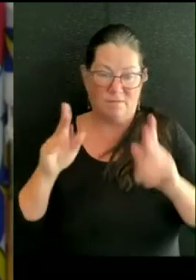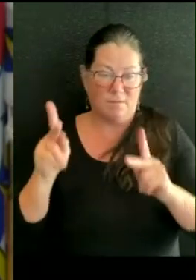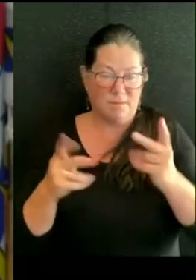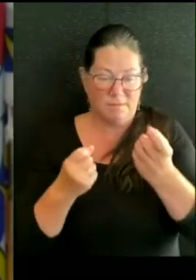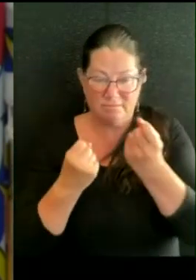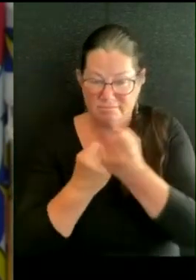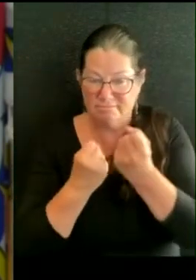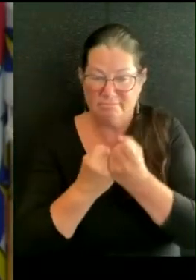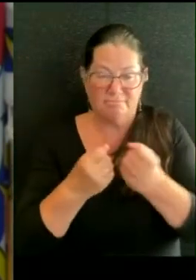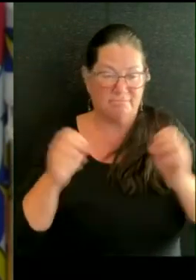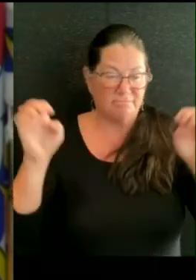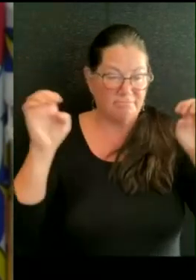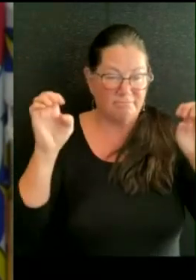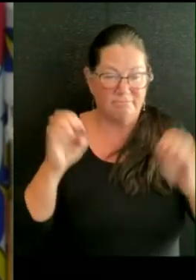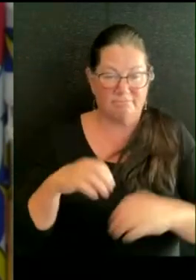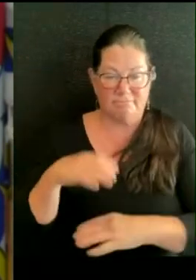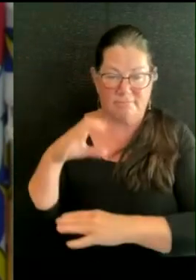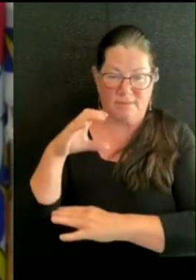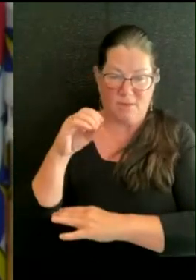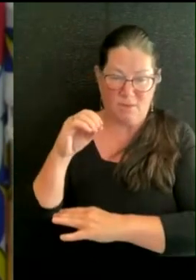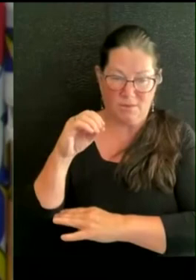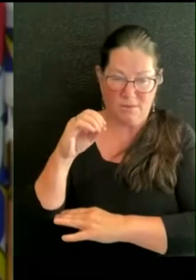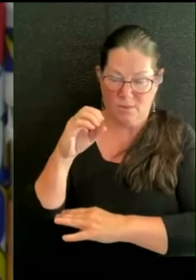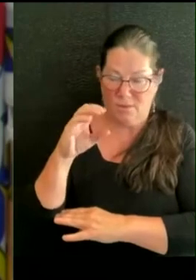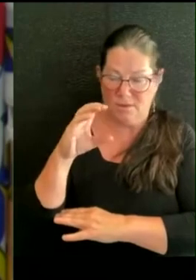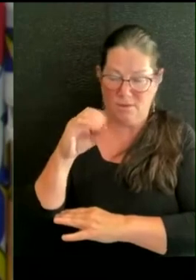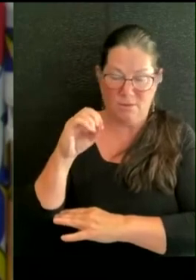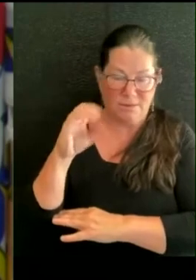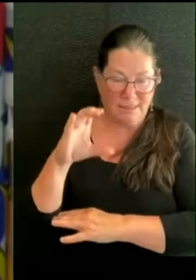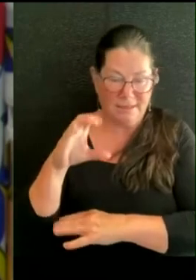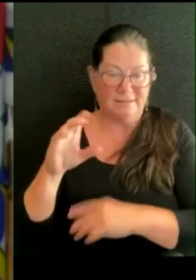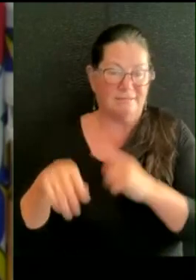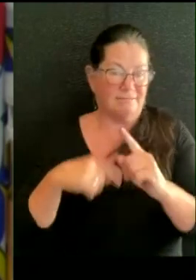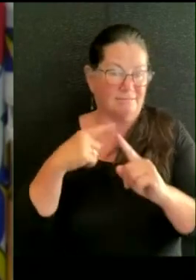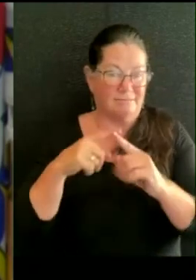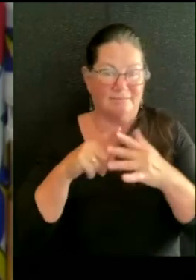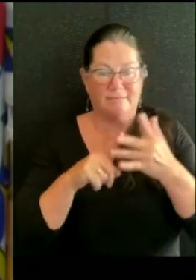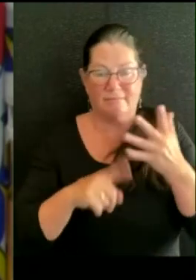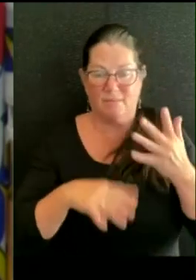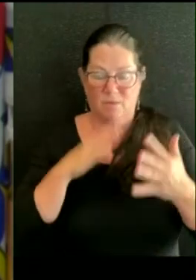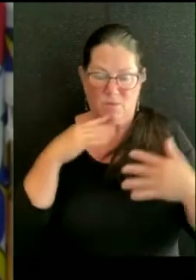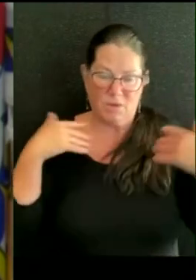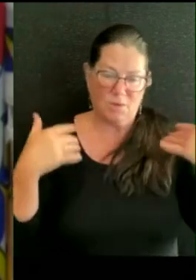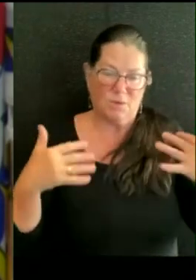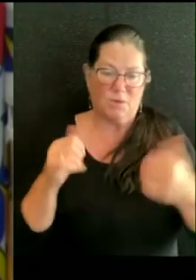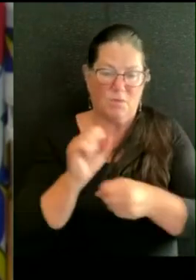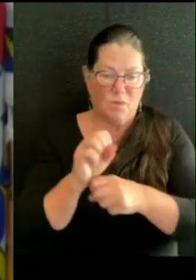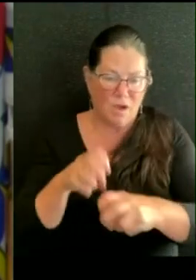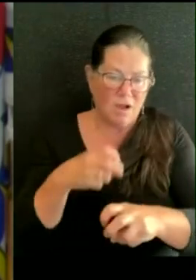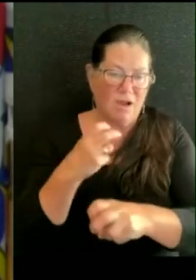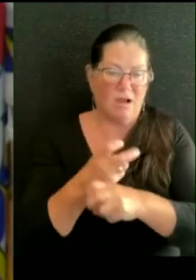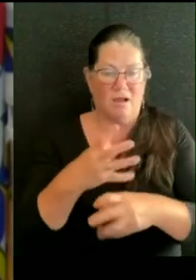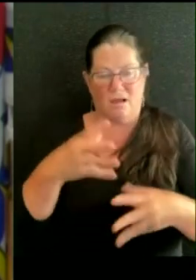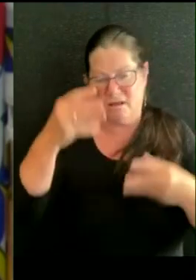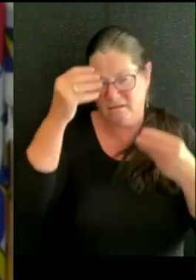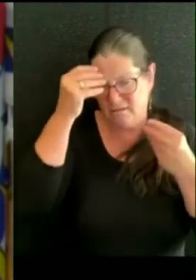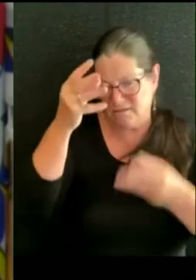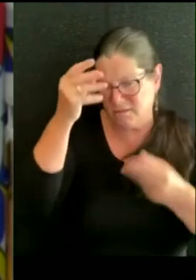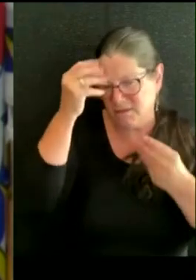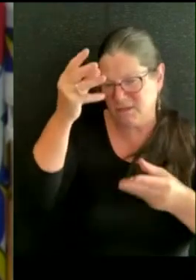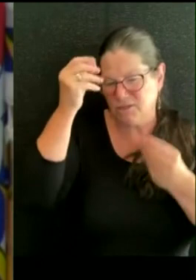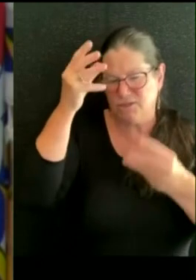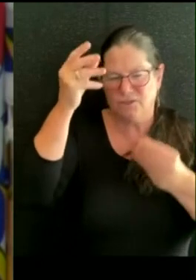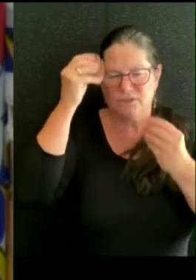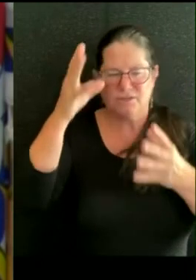they're working as hard as they can to get you as much information, get you home as quickly as possible. And if going